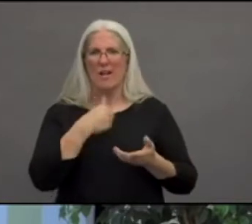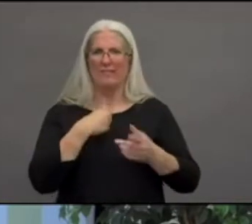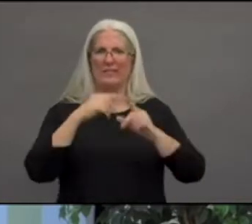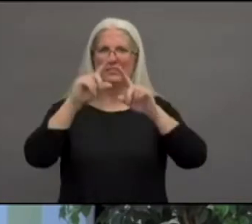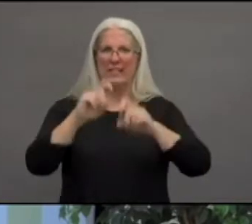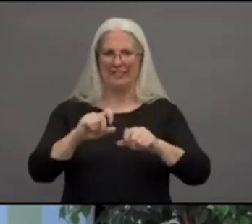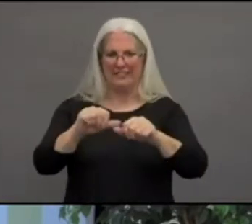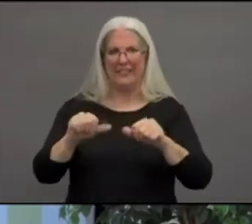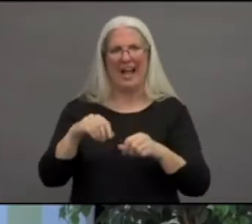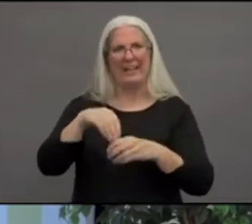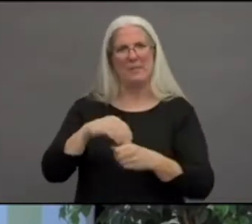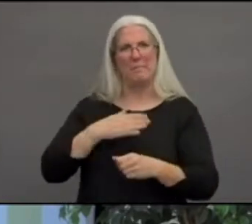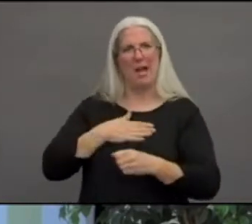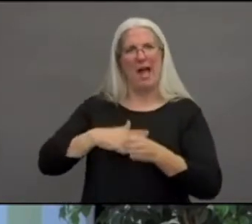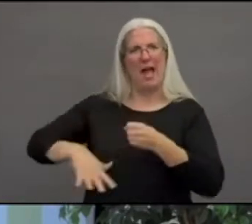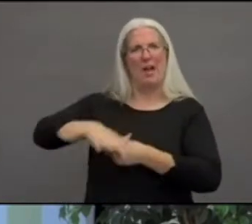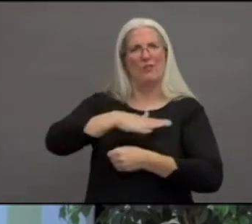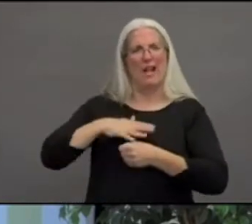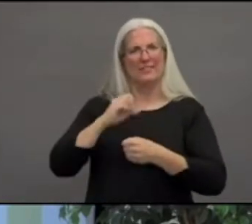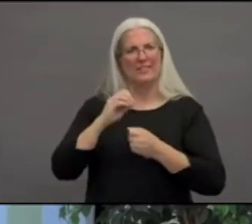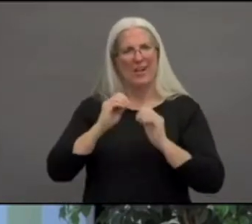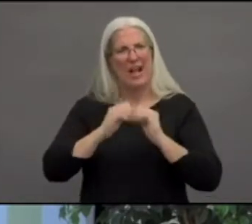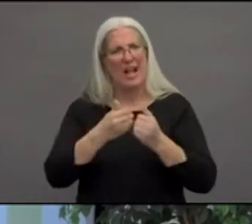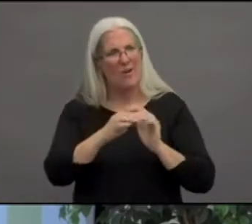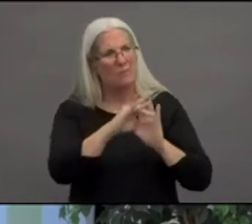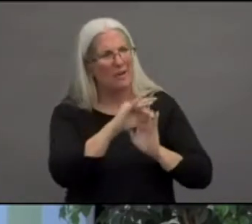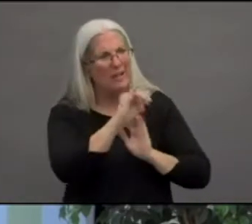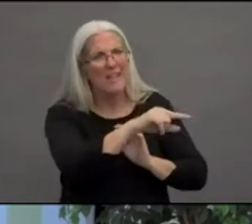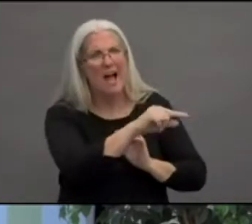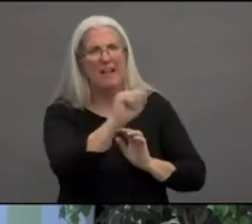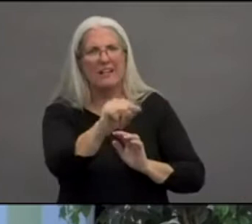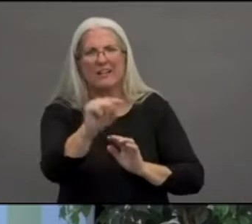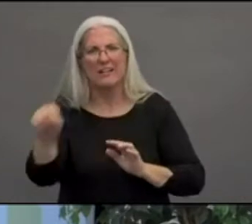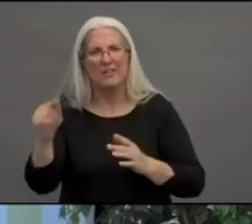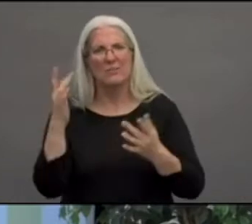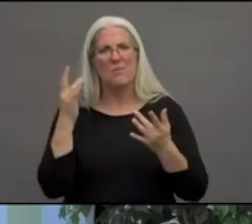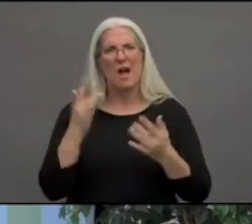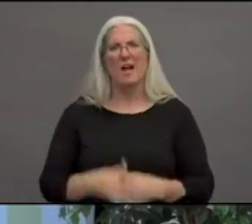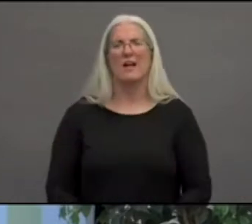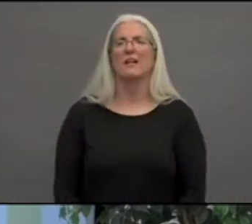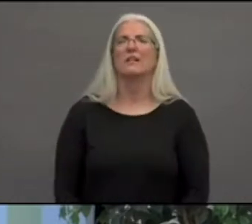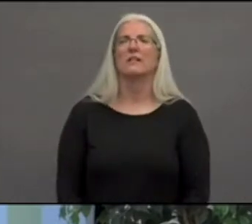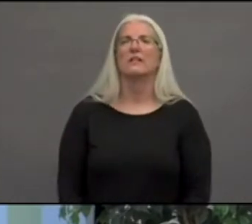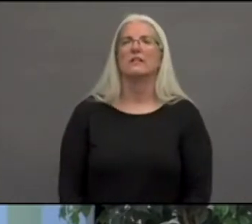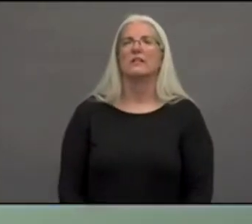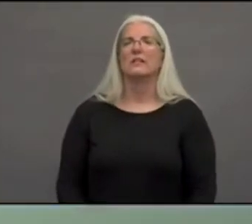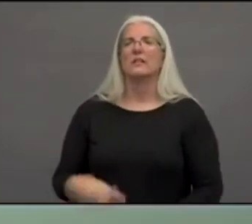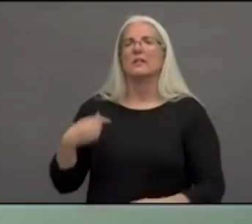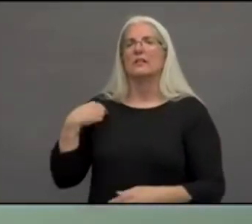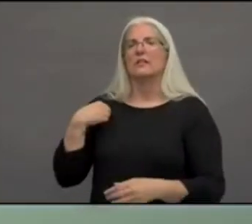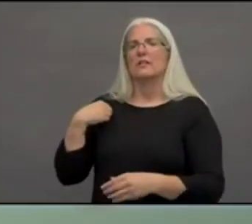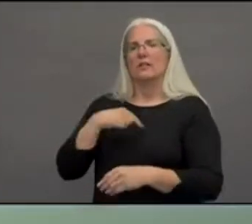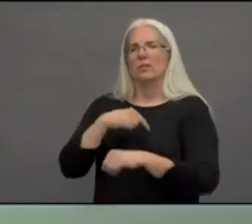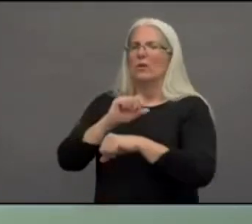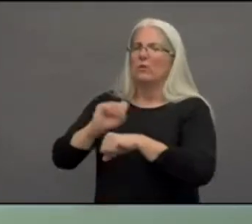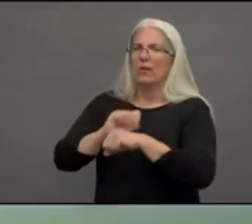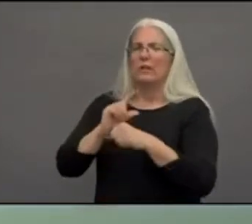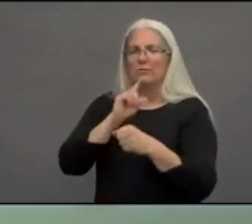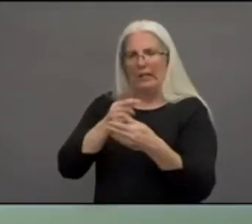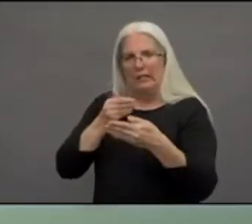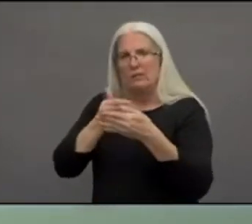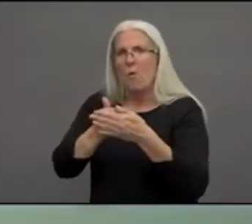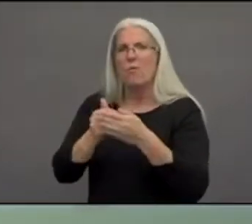So we are working really closely with our community partners, nonprofits, other jurisdictions